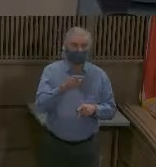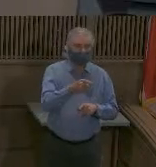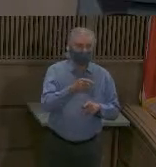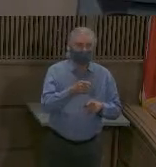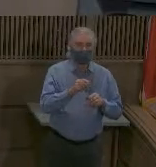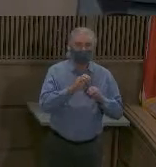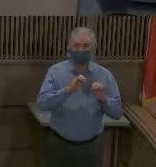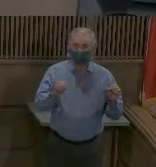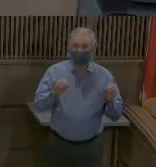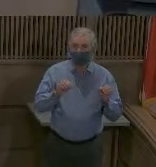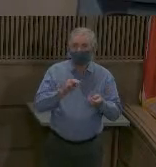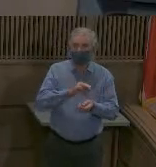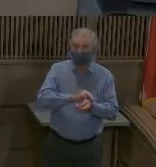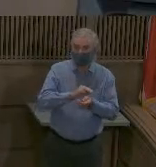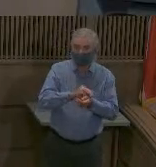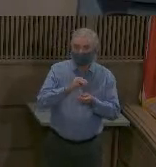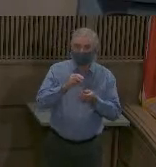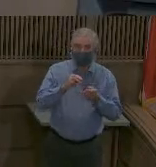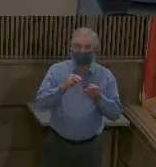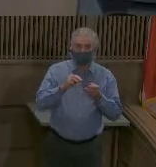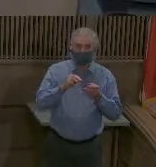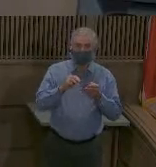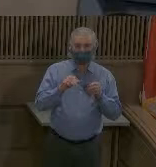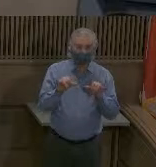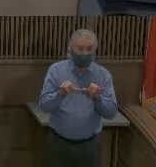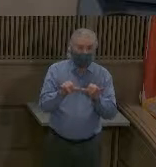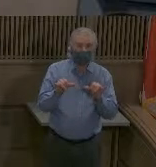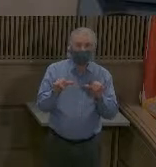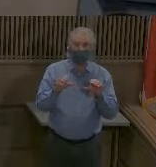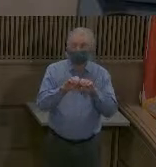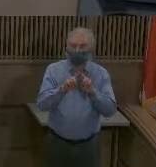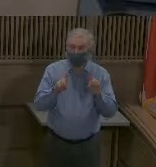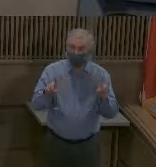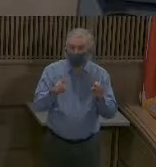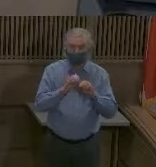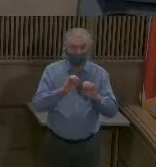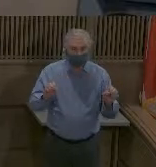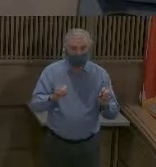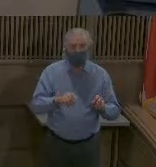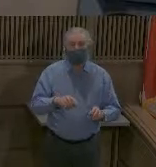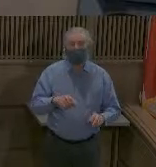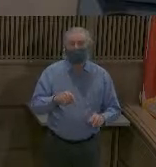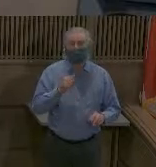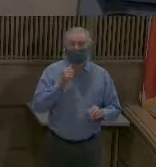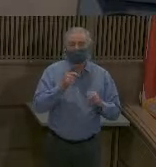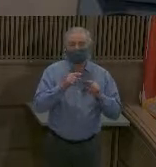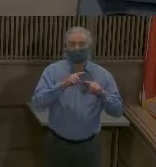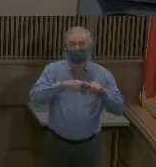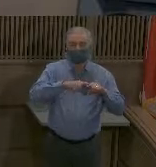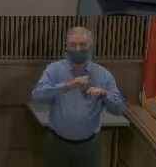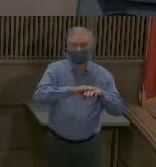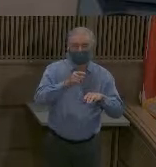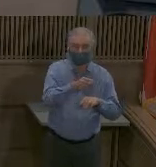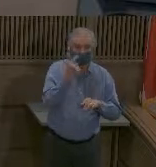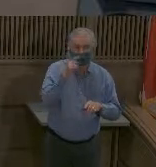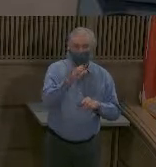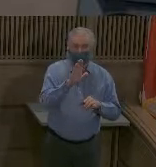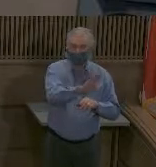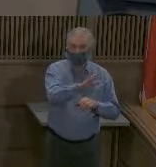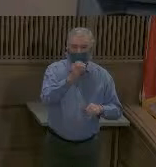credentials to provide you advice and conspiracy theories on whether or not the vaccine is good for